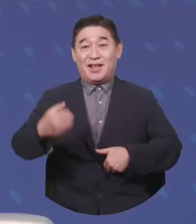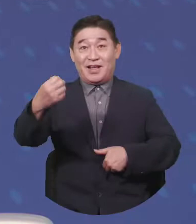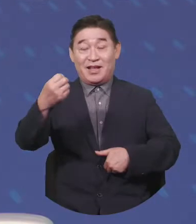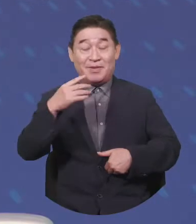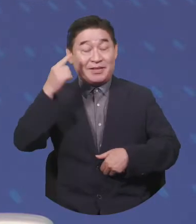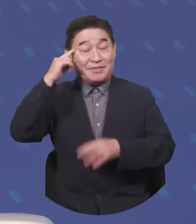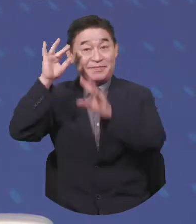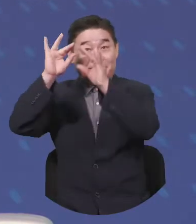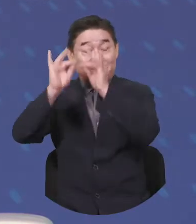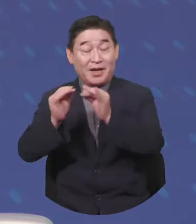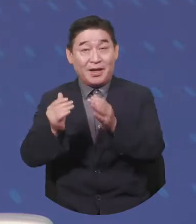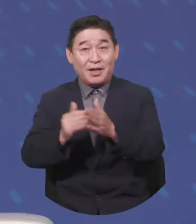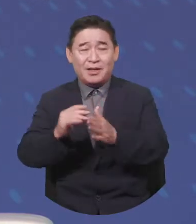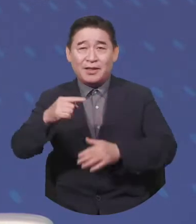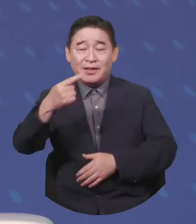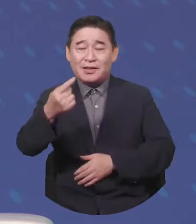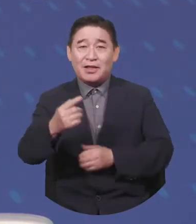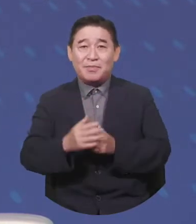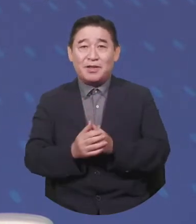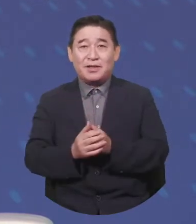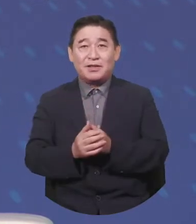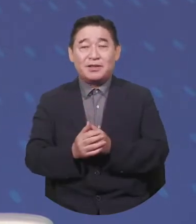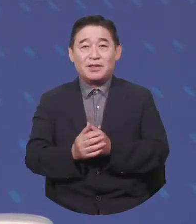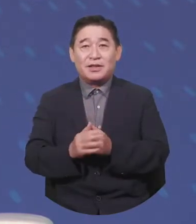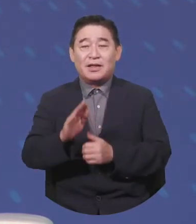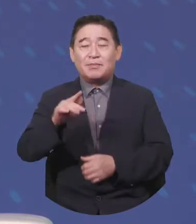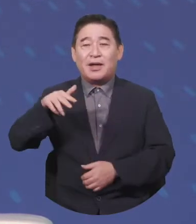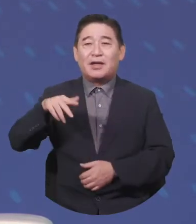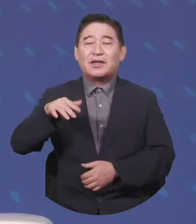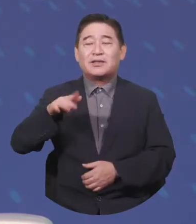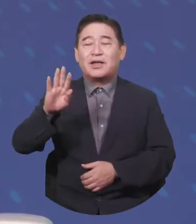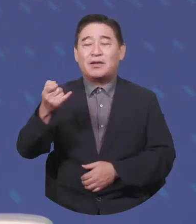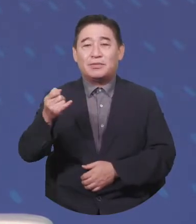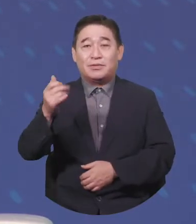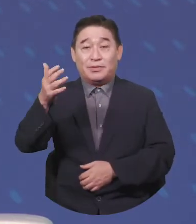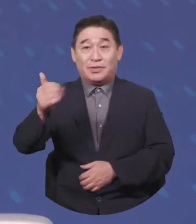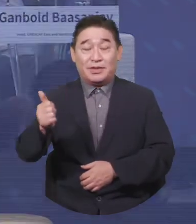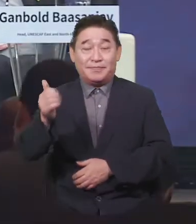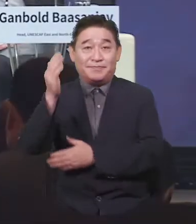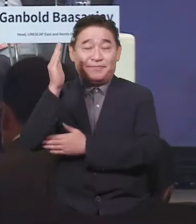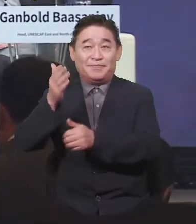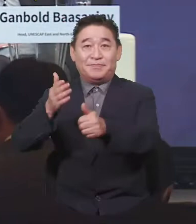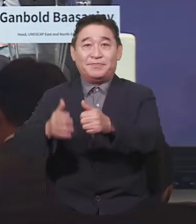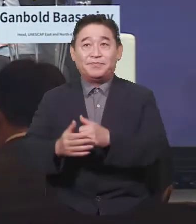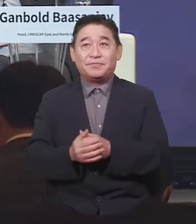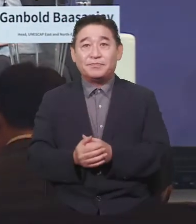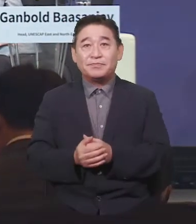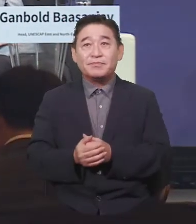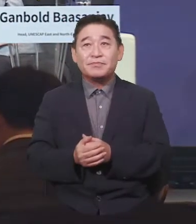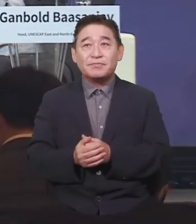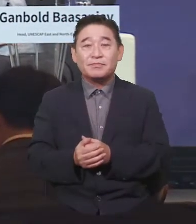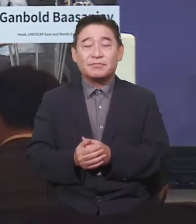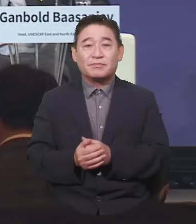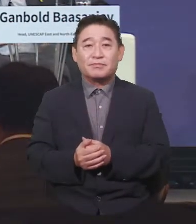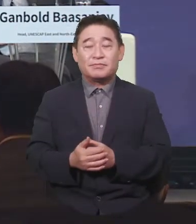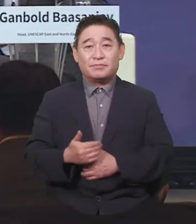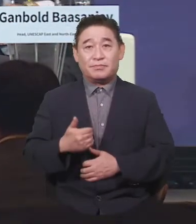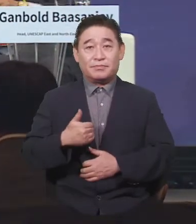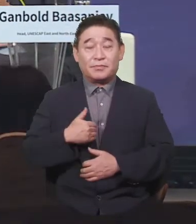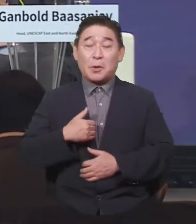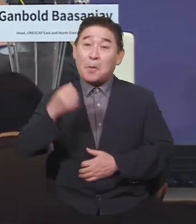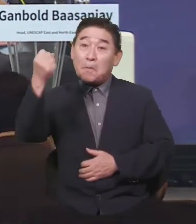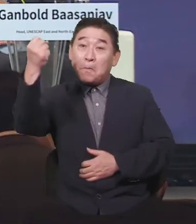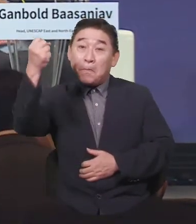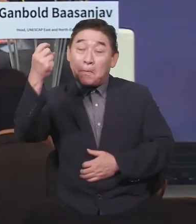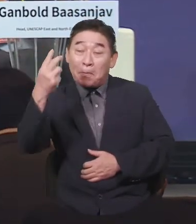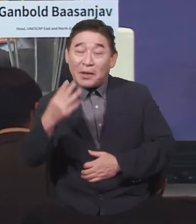Wasanajav, I turn it to you. Okay, thank you. Just a few observations